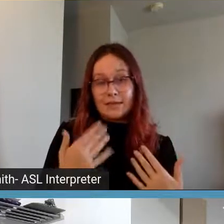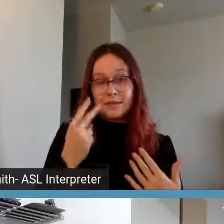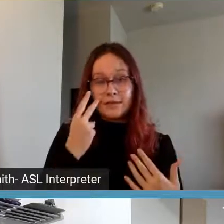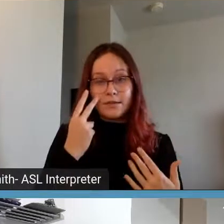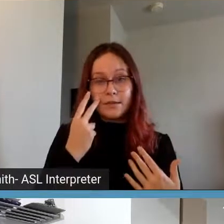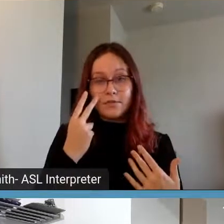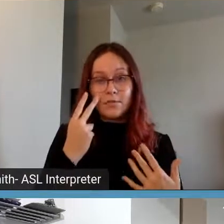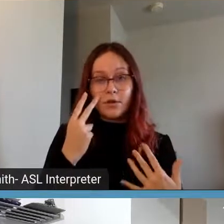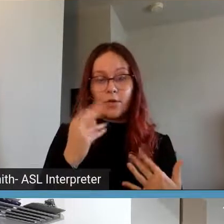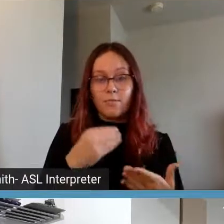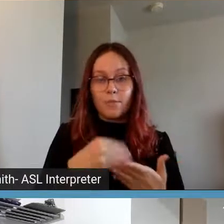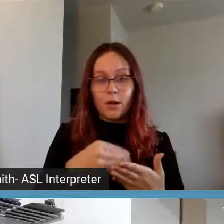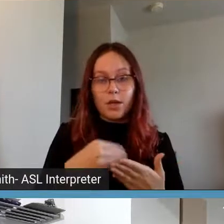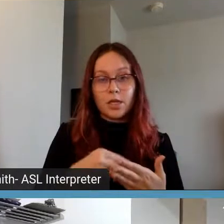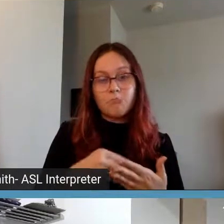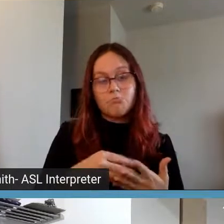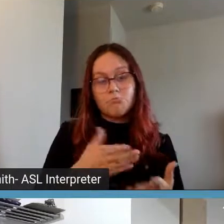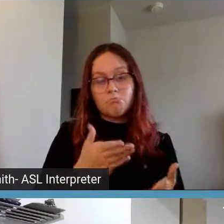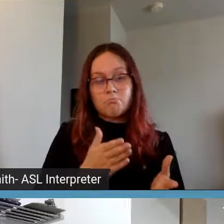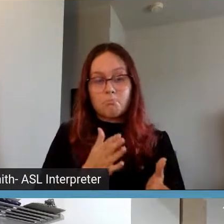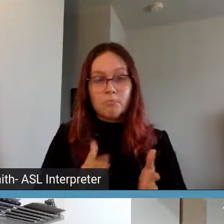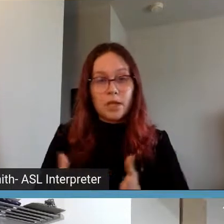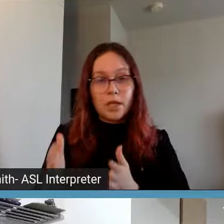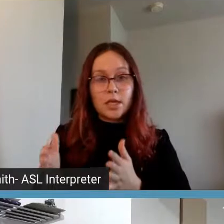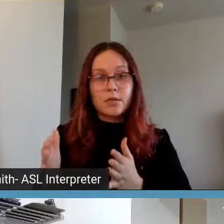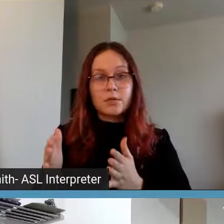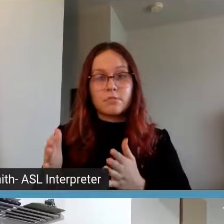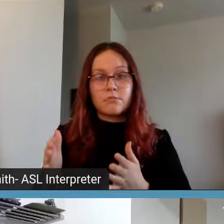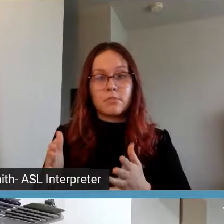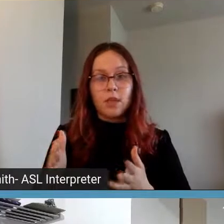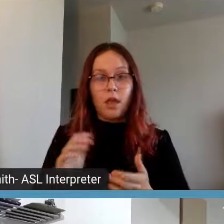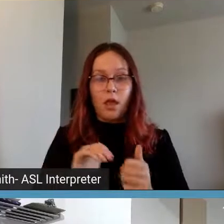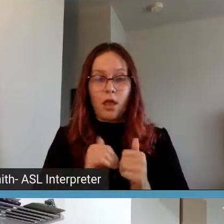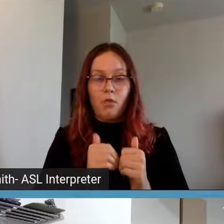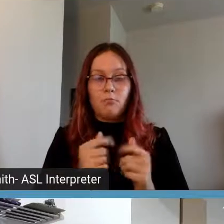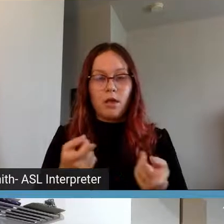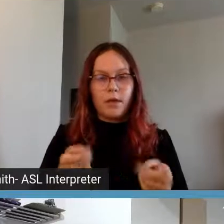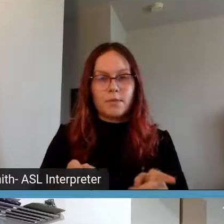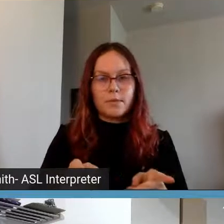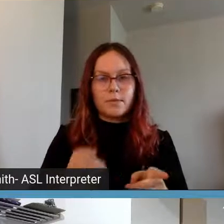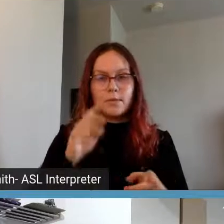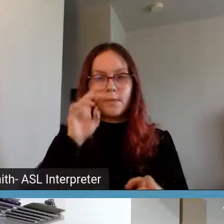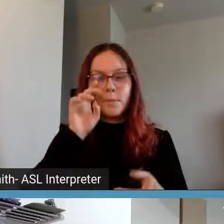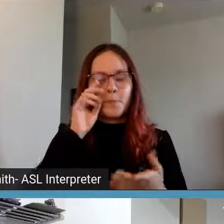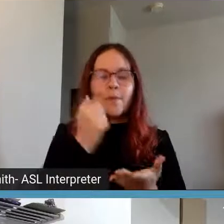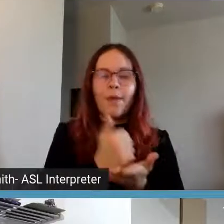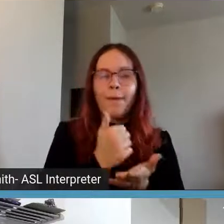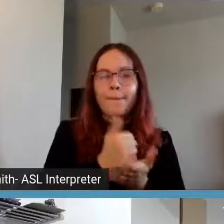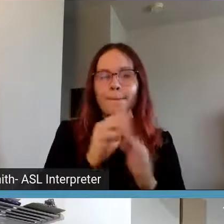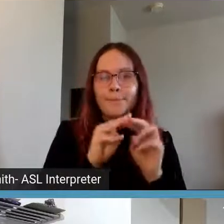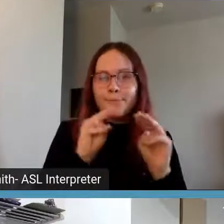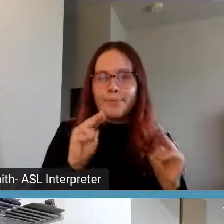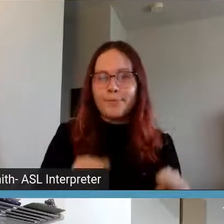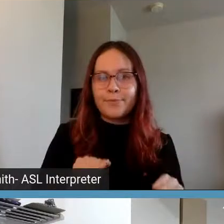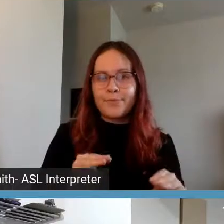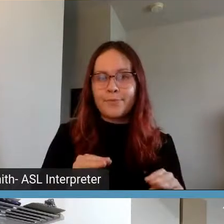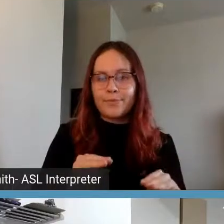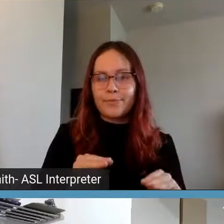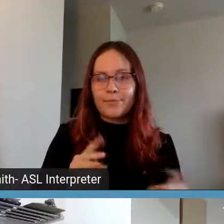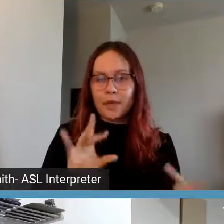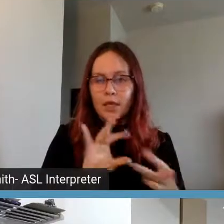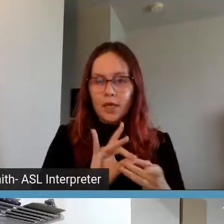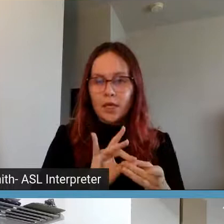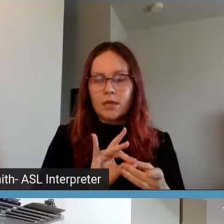and strategies come from to kind of help museums really tap into their broader audiences and also connect to each other. Like I'm excited,